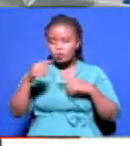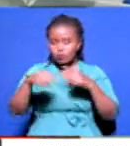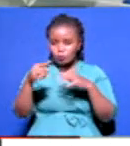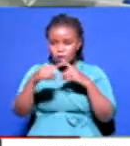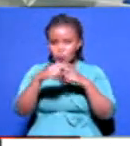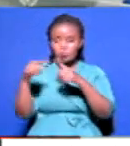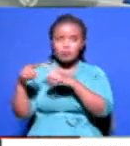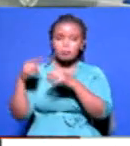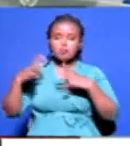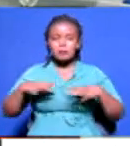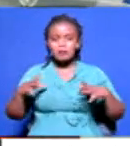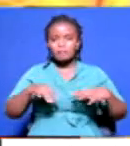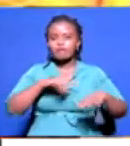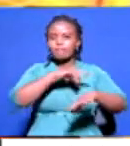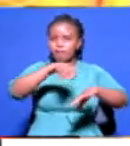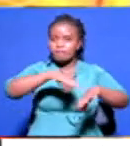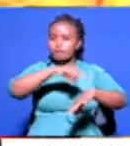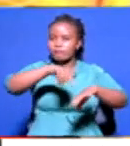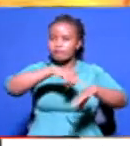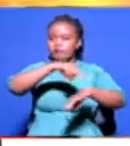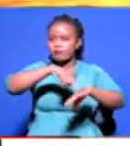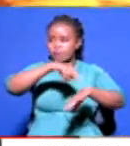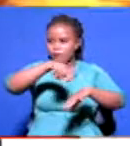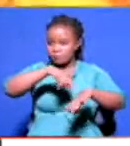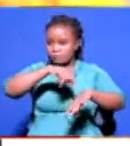Gatonye has the report.